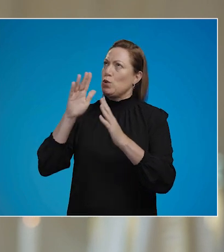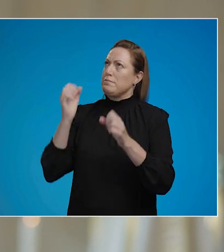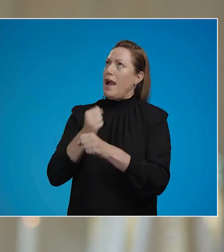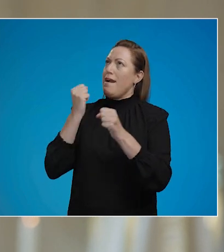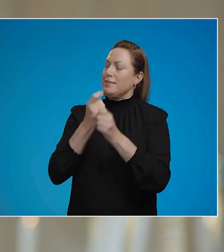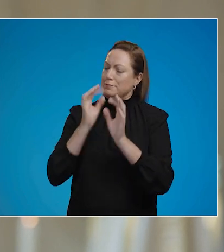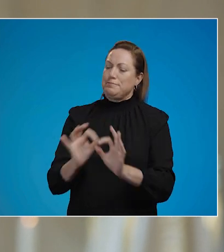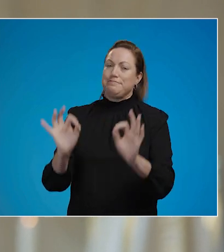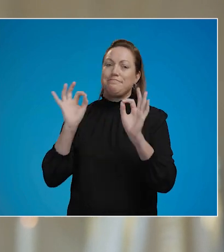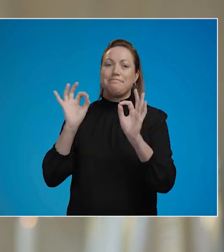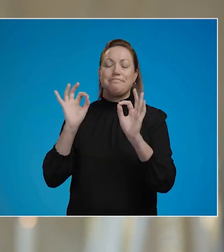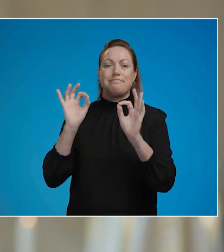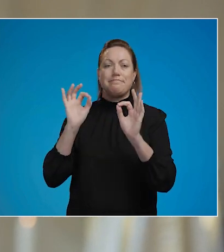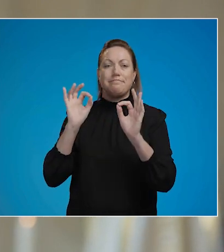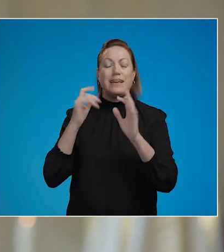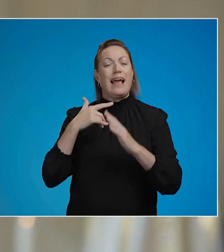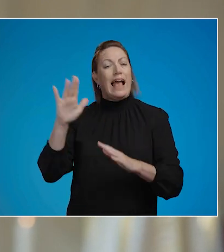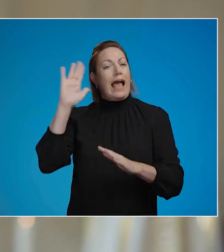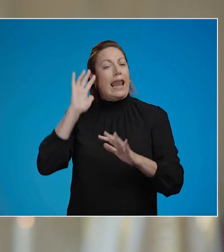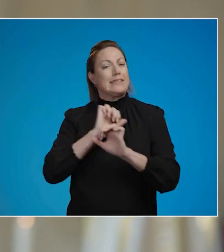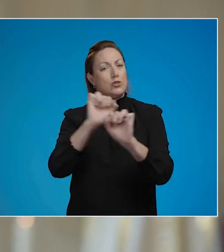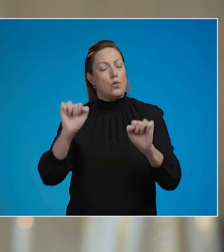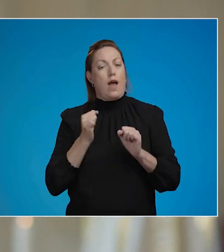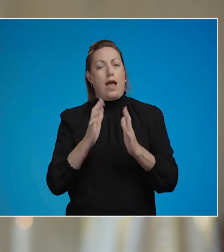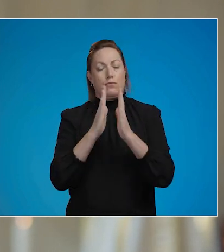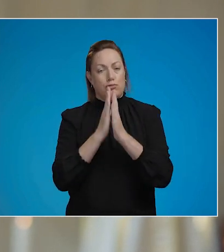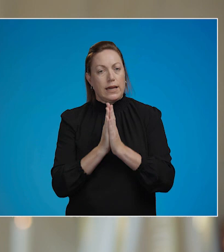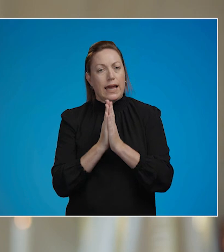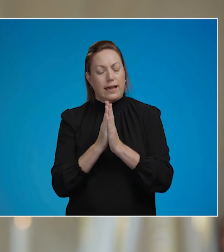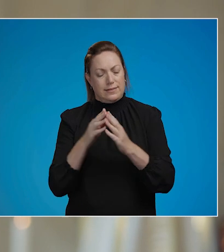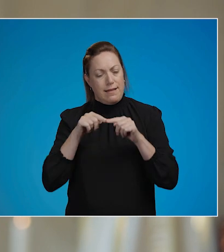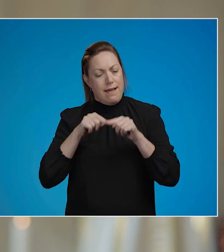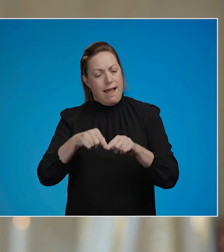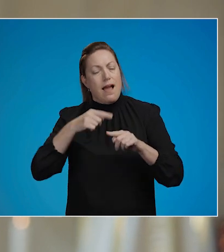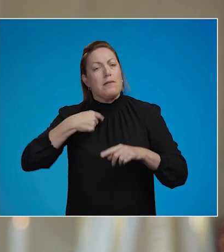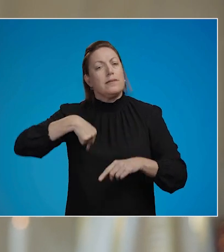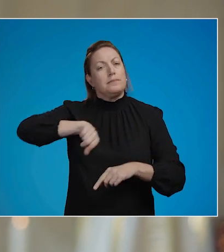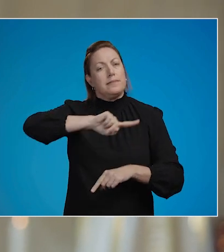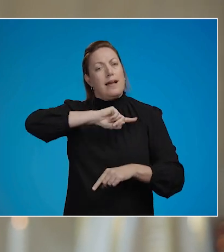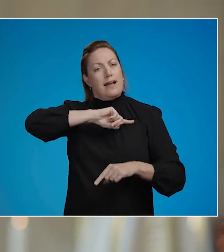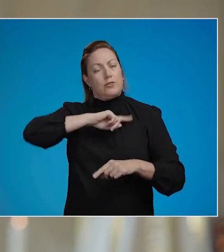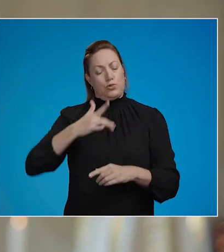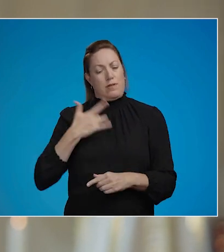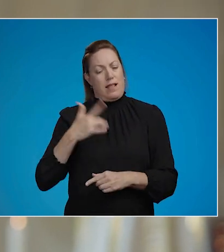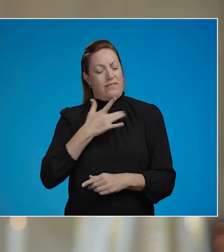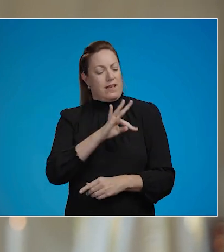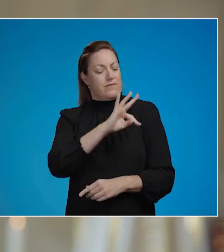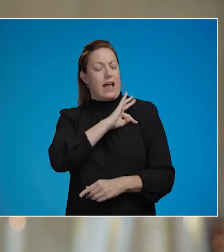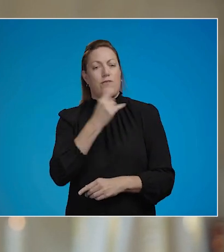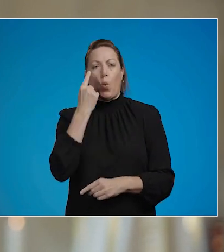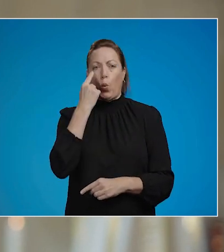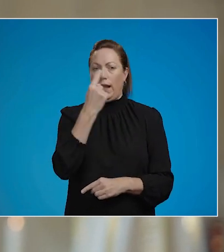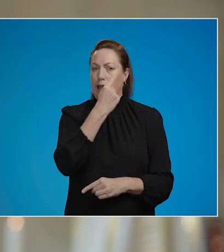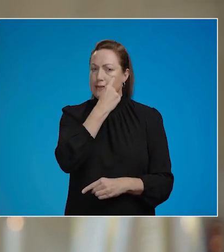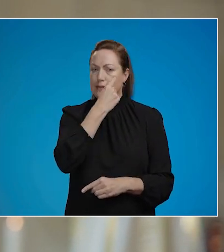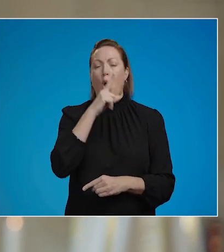made. Hear these prayers and help us to live as faithful witnesses who proclaim the good news of our salvation.